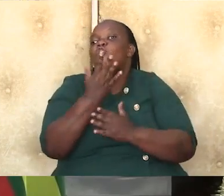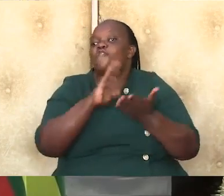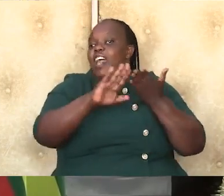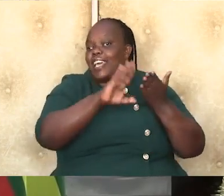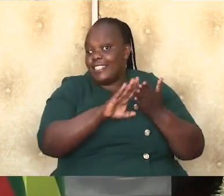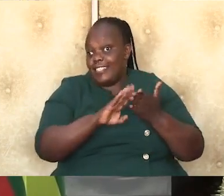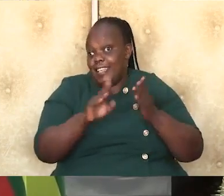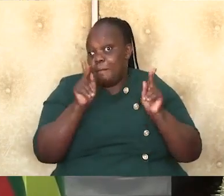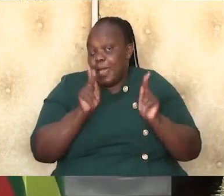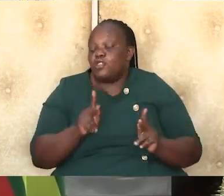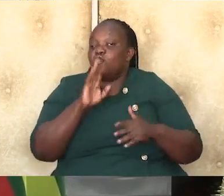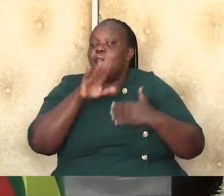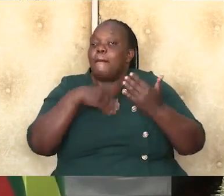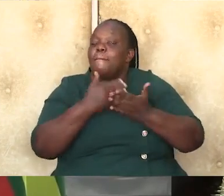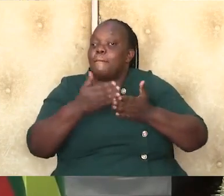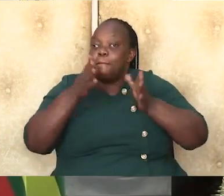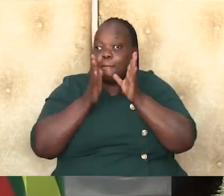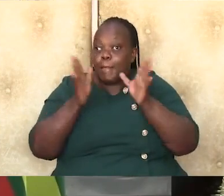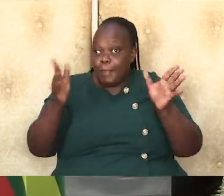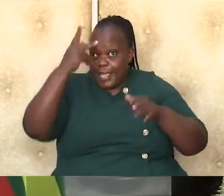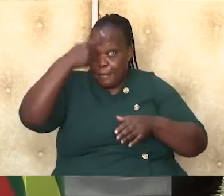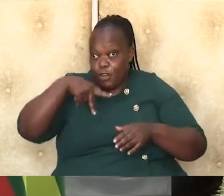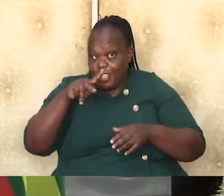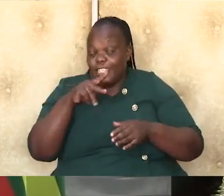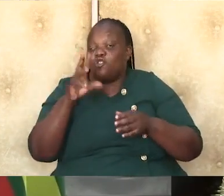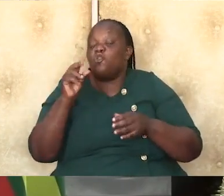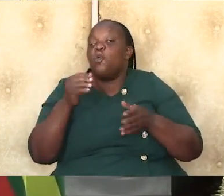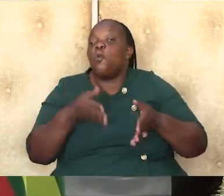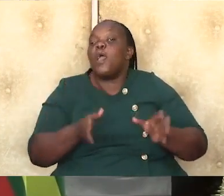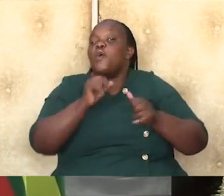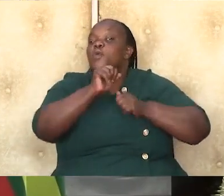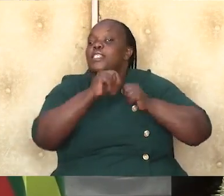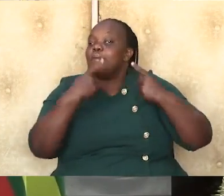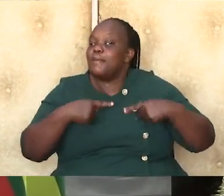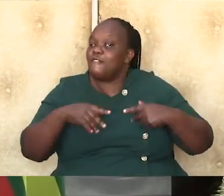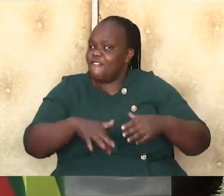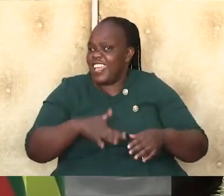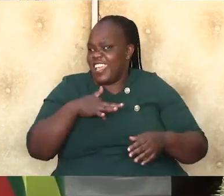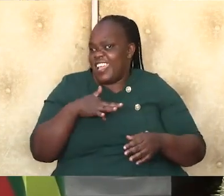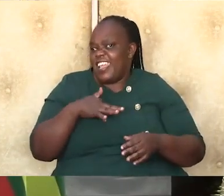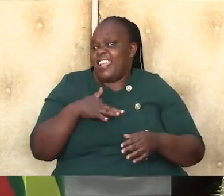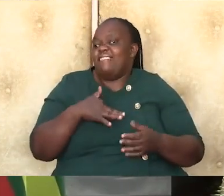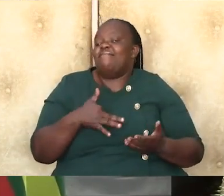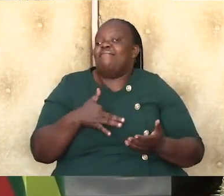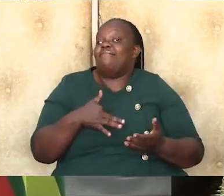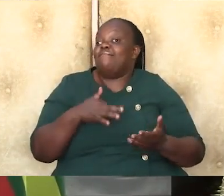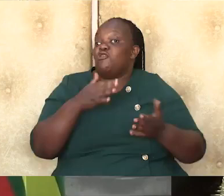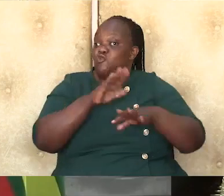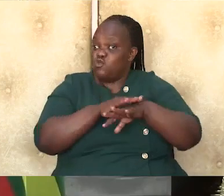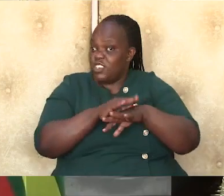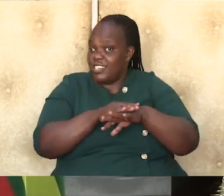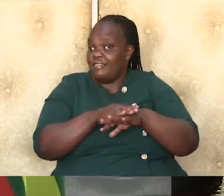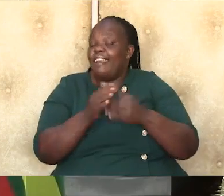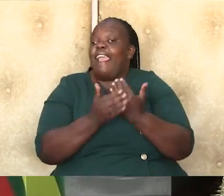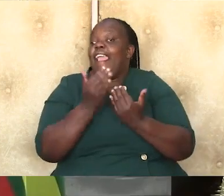we have impersonal application of public policy. And there is no way in which people will feel like they have not been properly